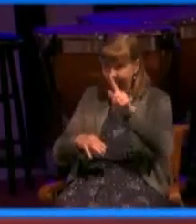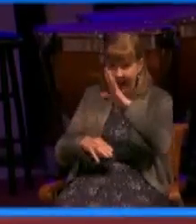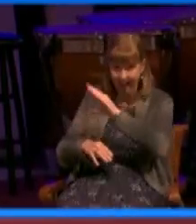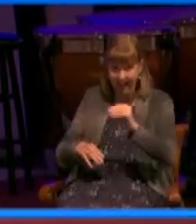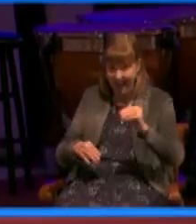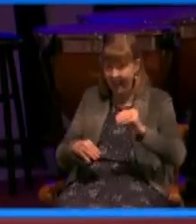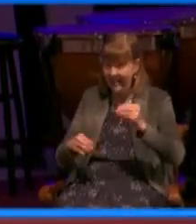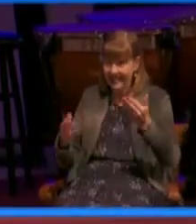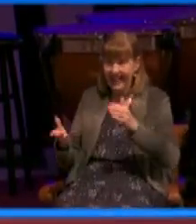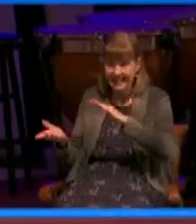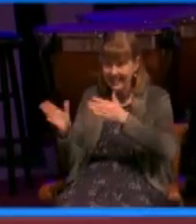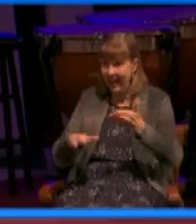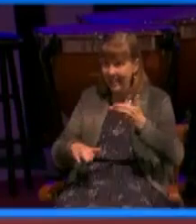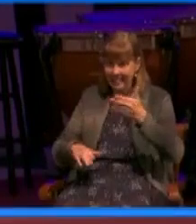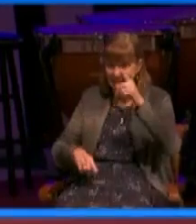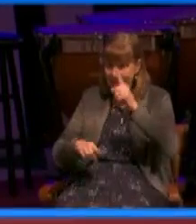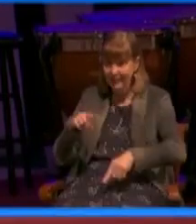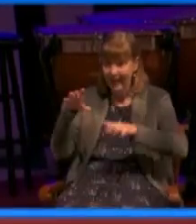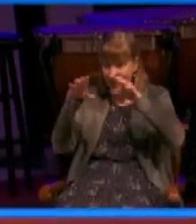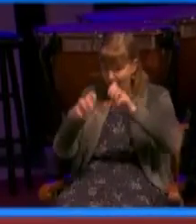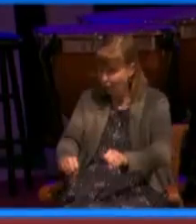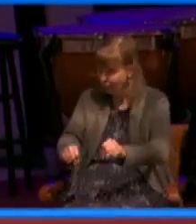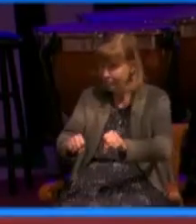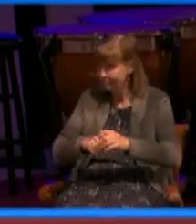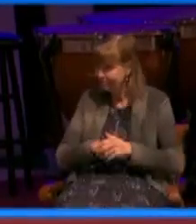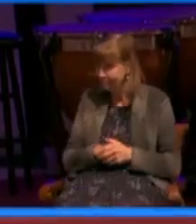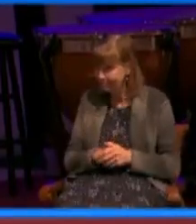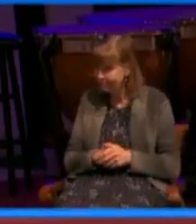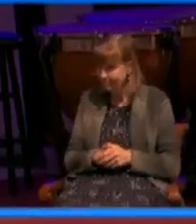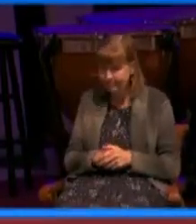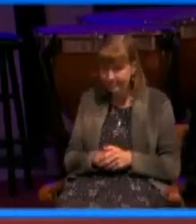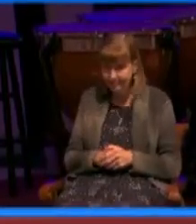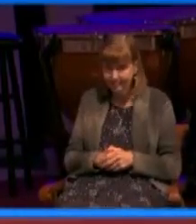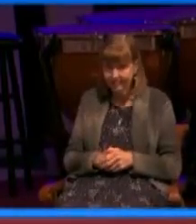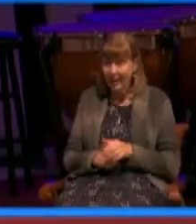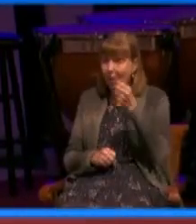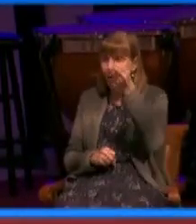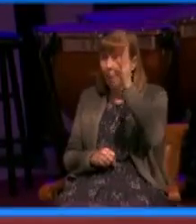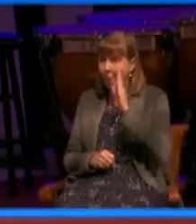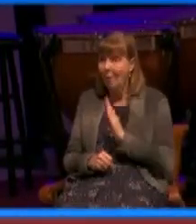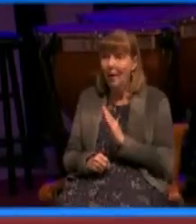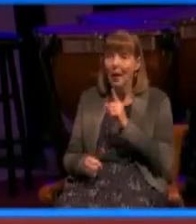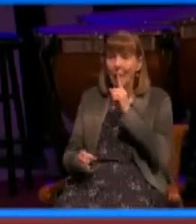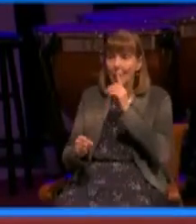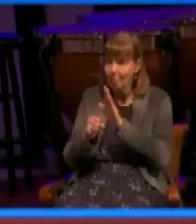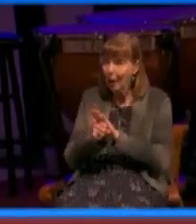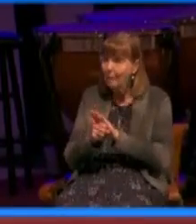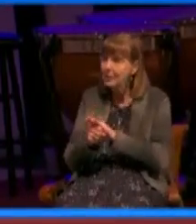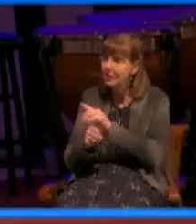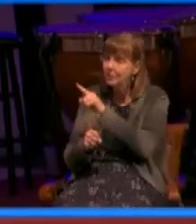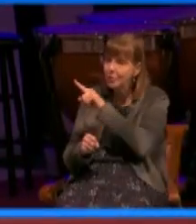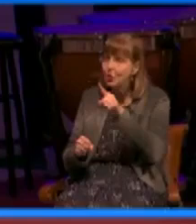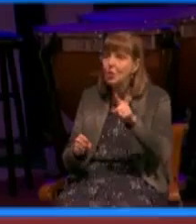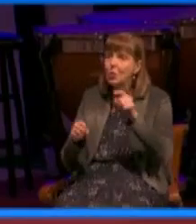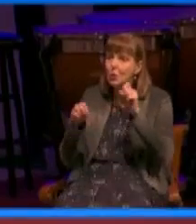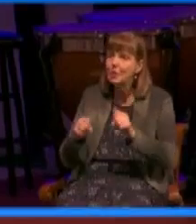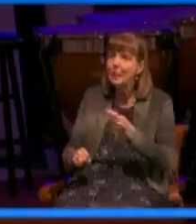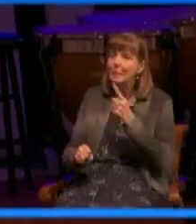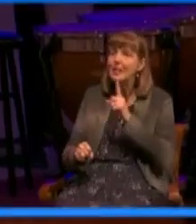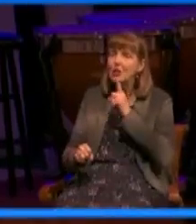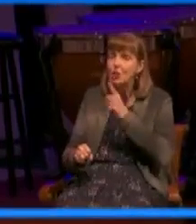God Almighty. When he makes promises, you can be certain that he will fulfill them. He is